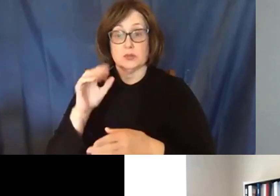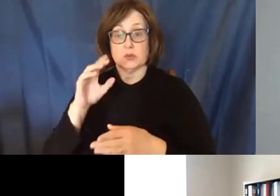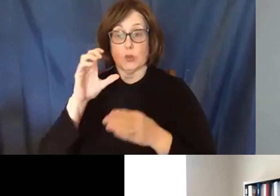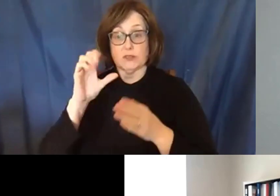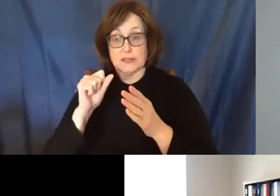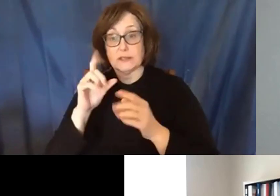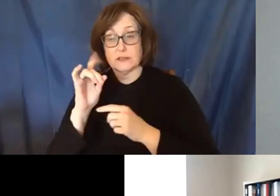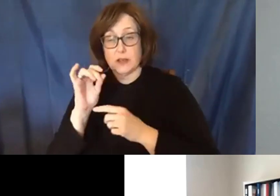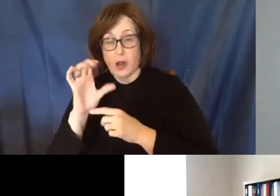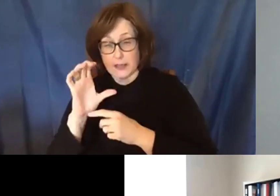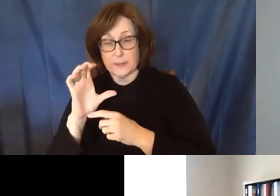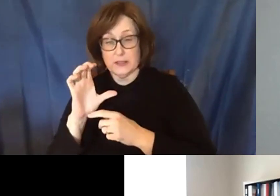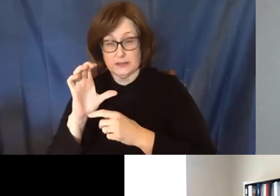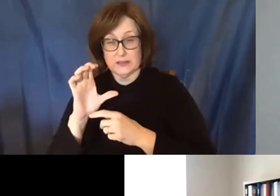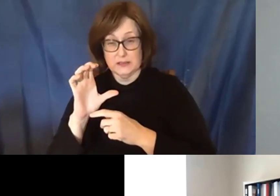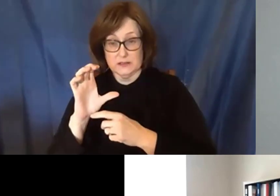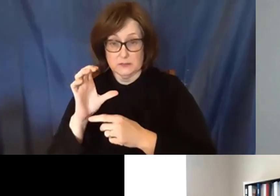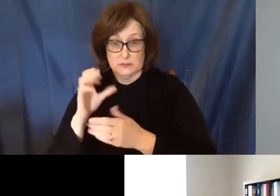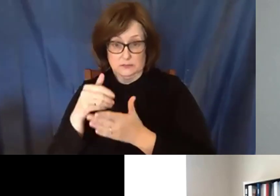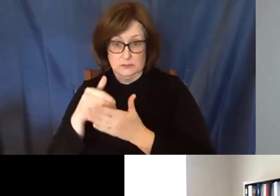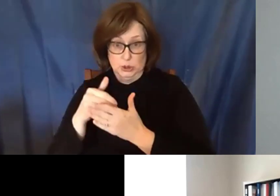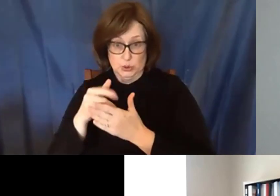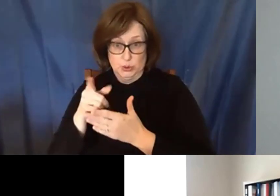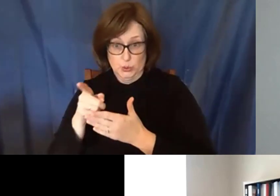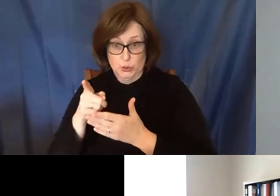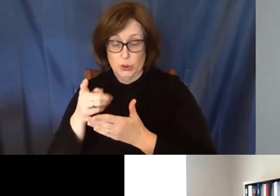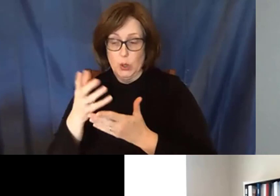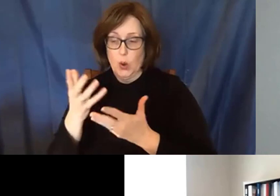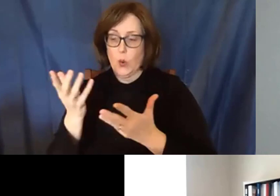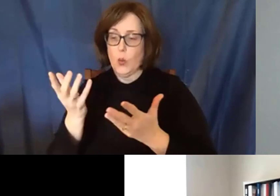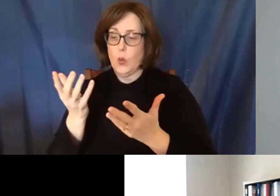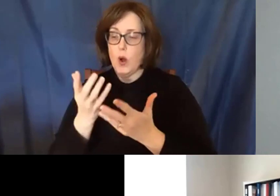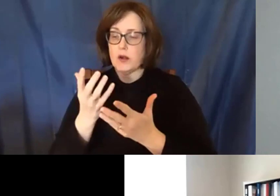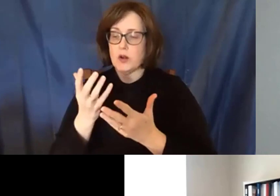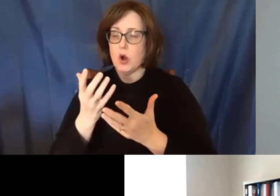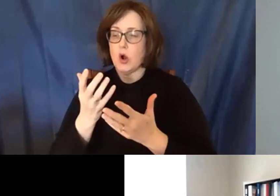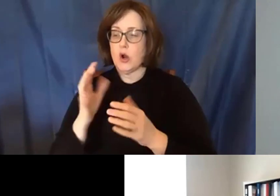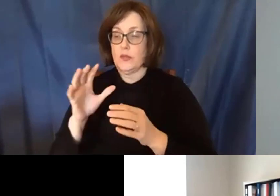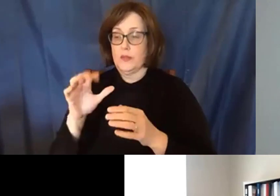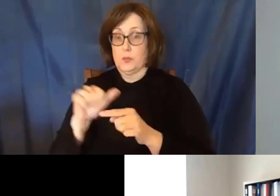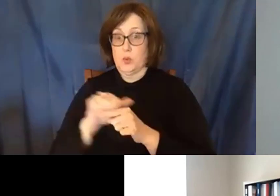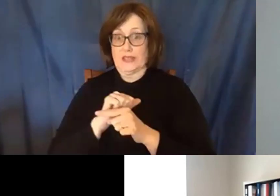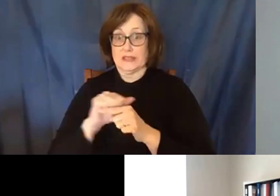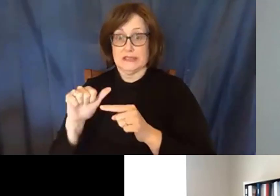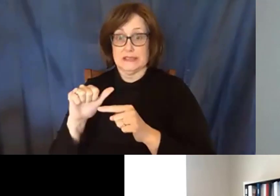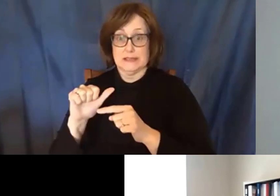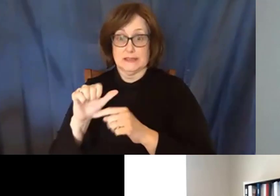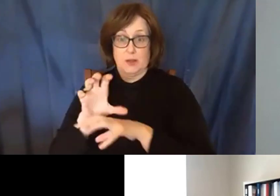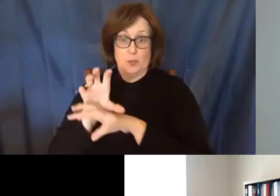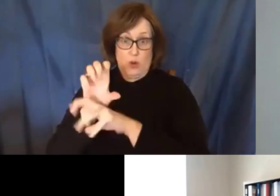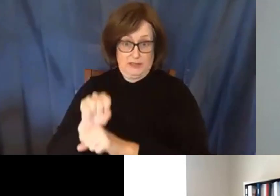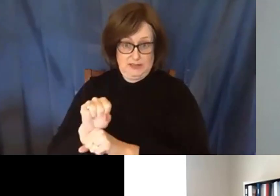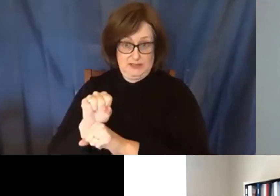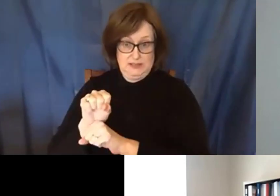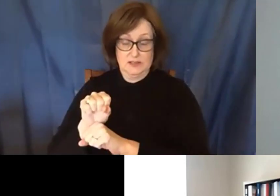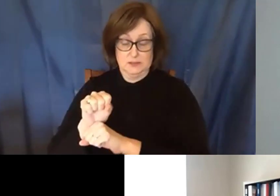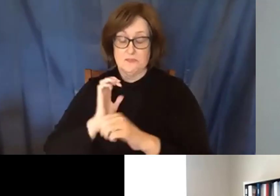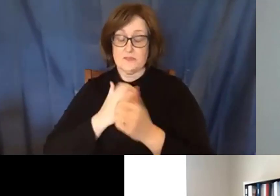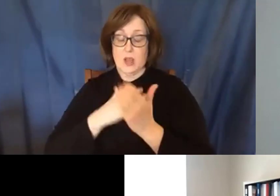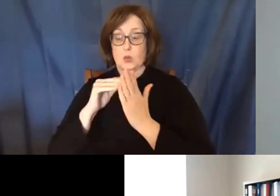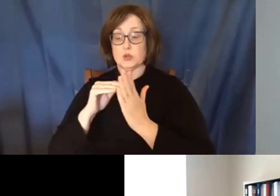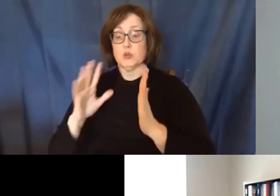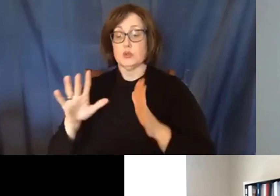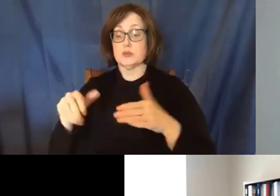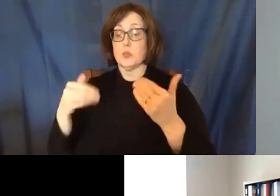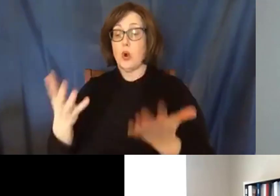documents around you and looking at practices. Our students raised some very specific issues